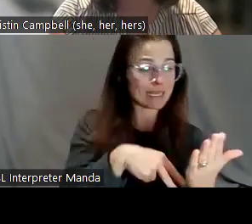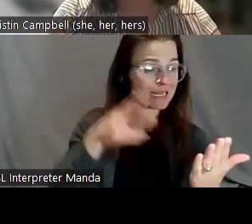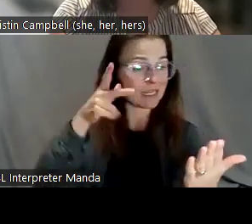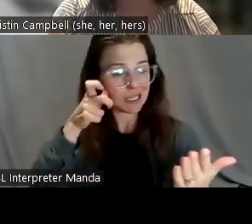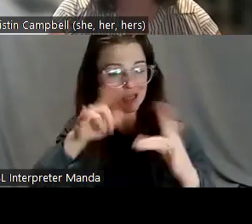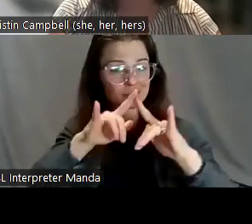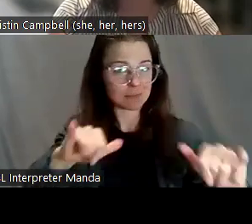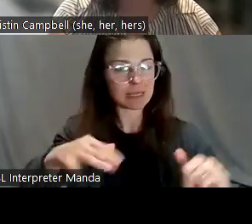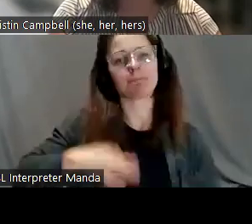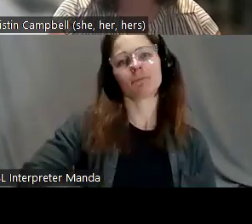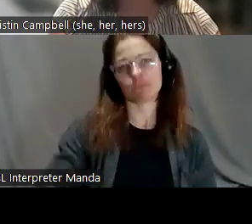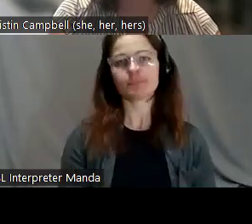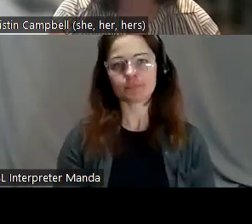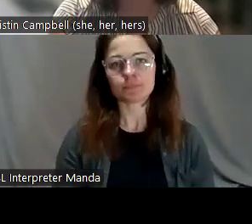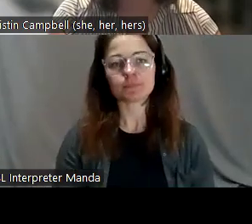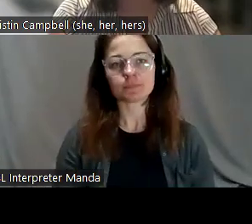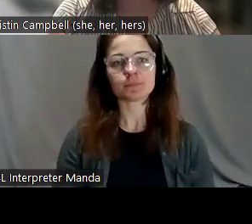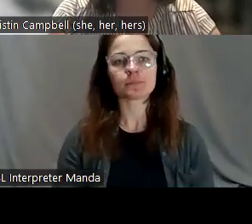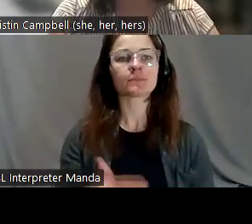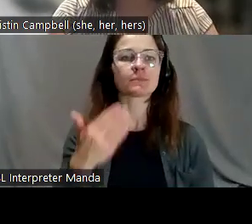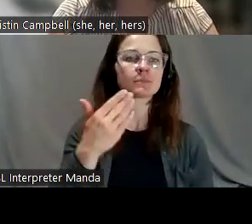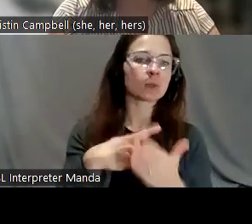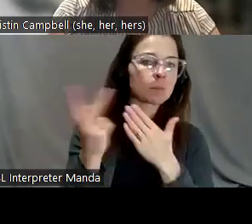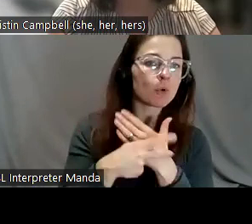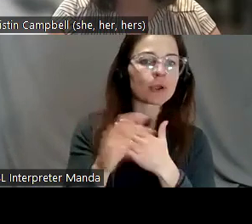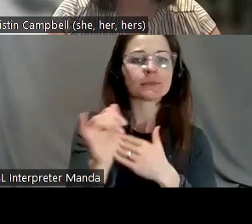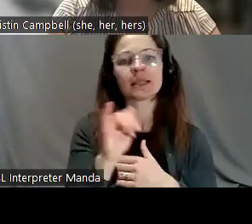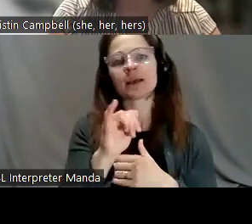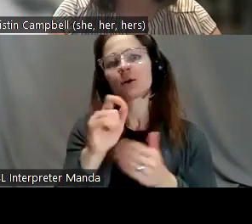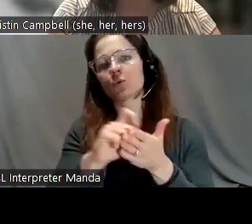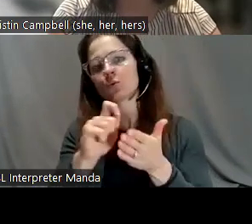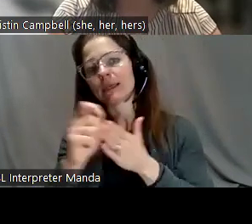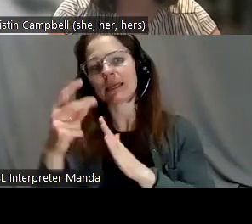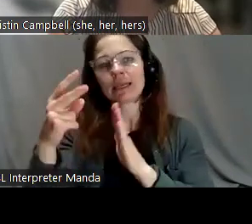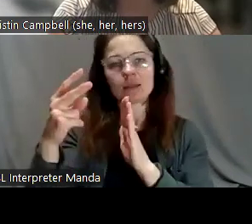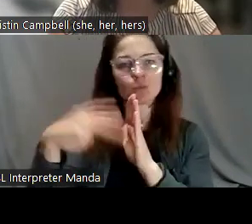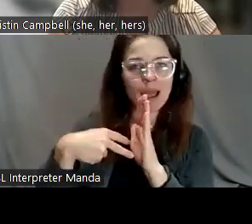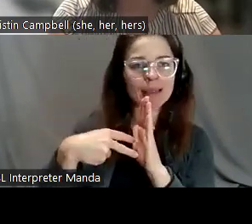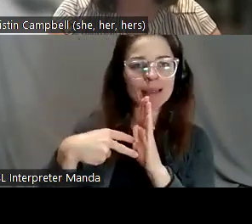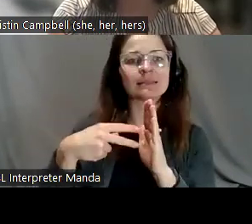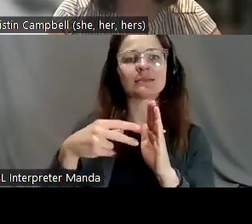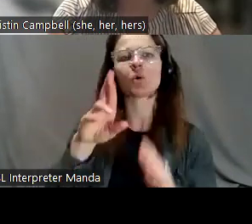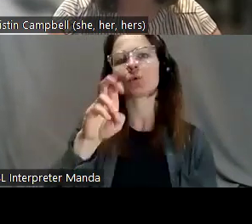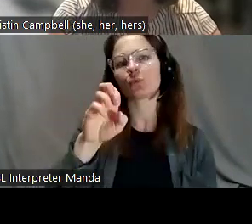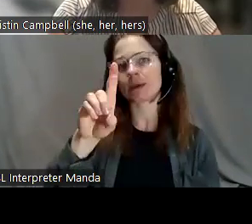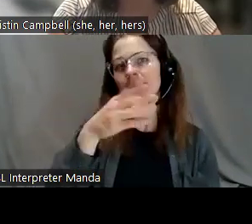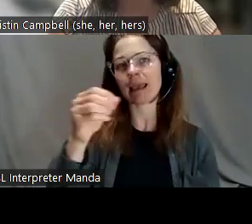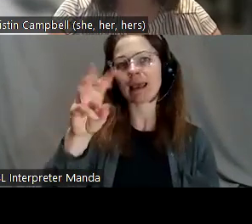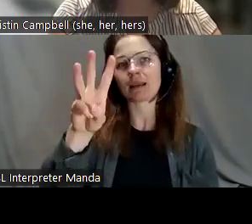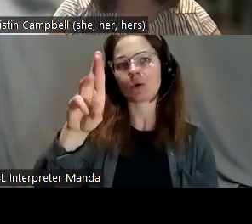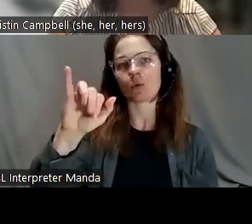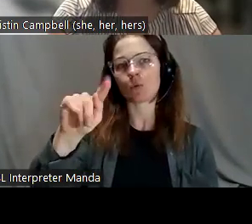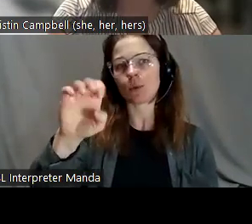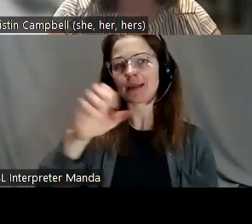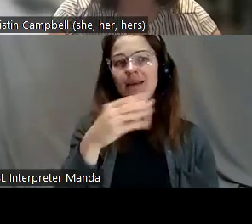at the same time. These would be programs like Read and Write and Kurzweil 3000. We also make sure that content is accessible for students